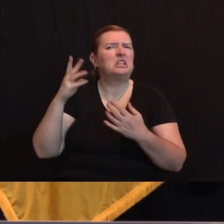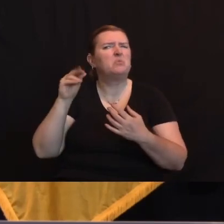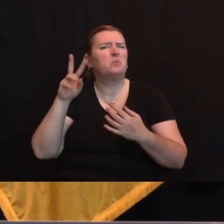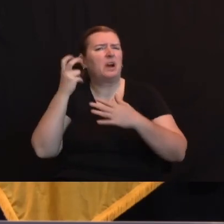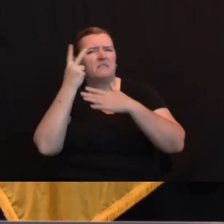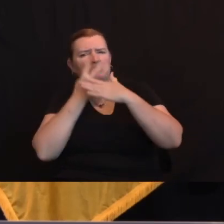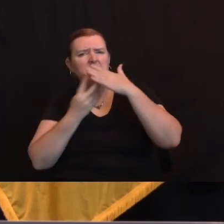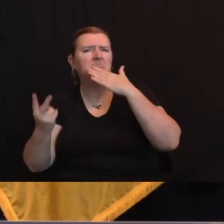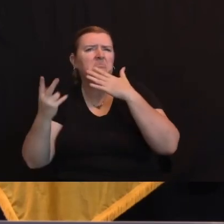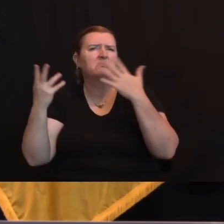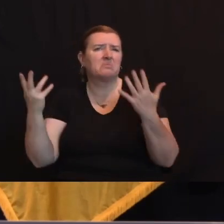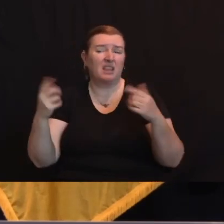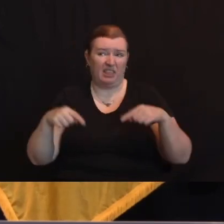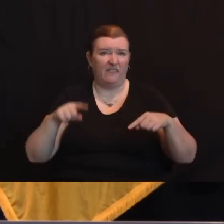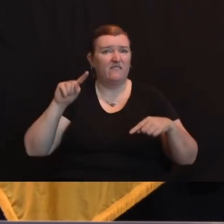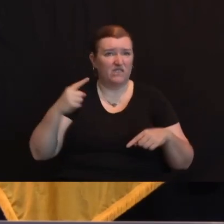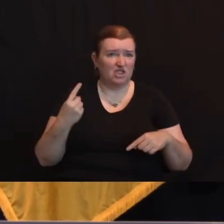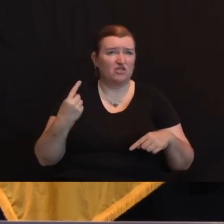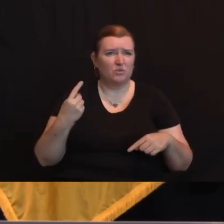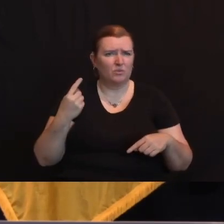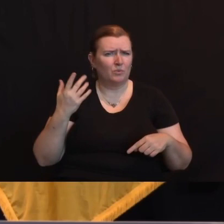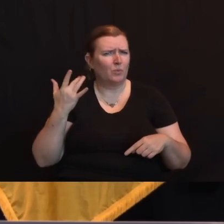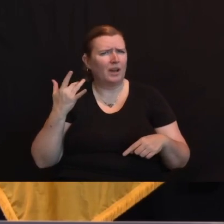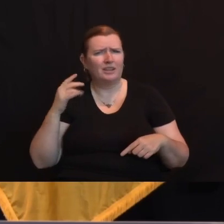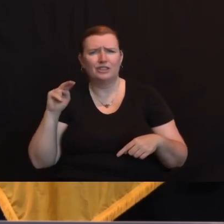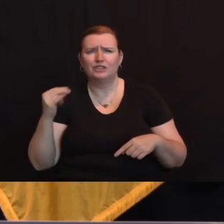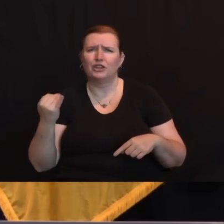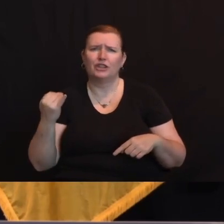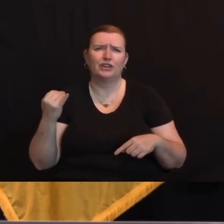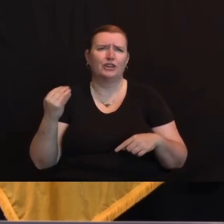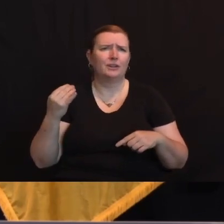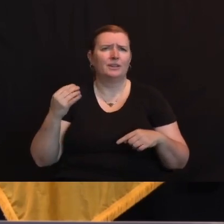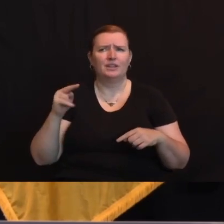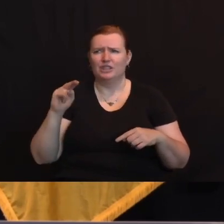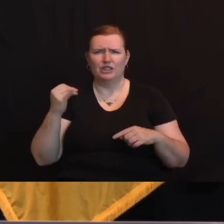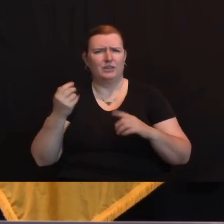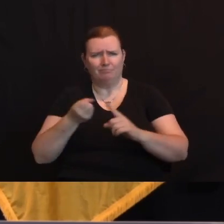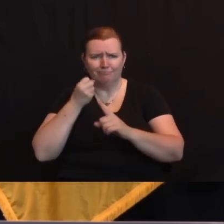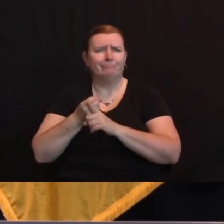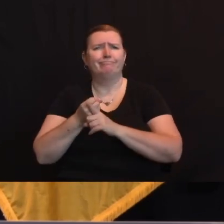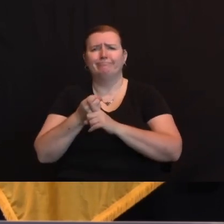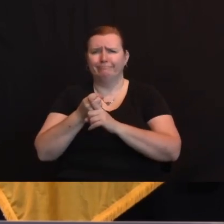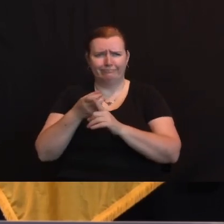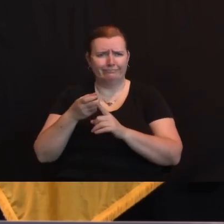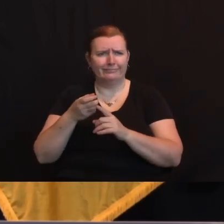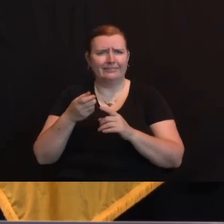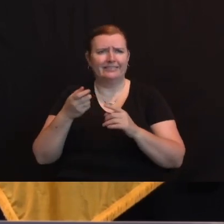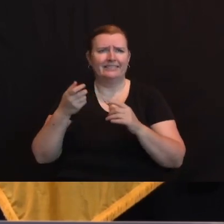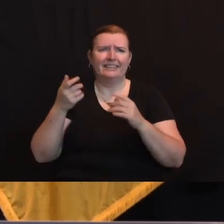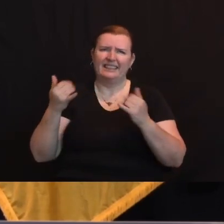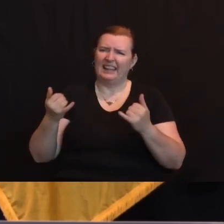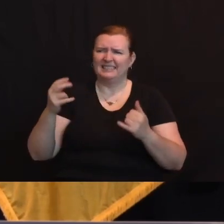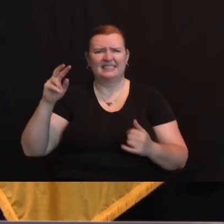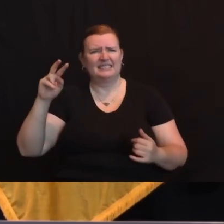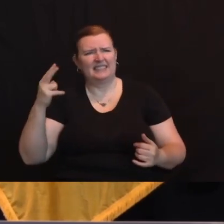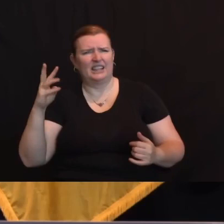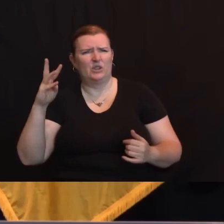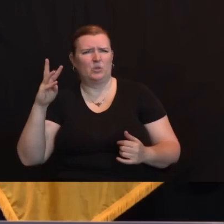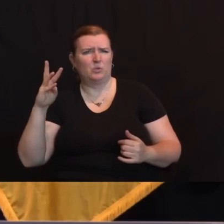parts of the country, because we experienced the first wave before most of the country did? Pat, on the storm, I think we think it's a